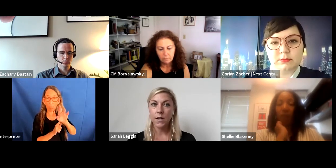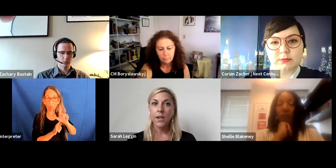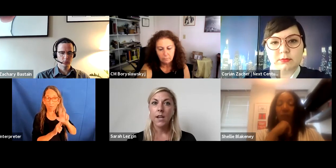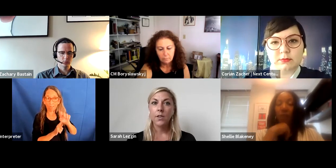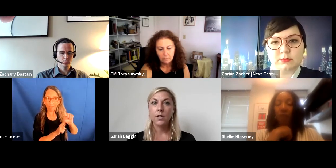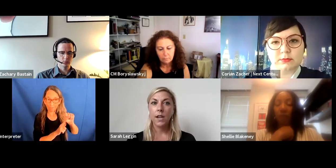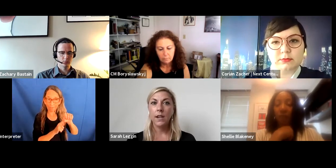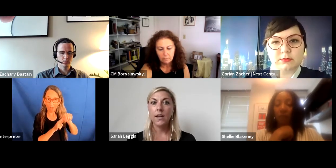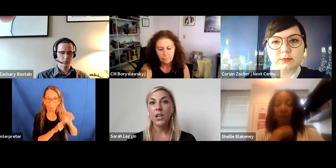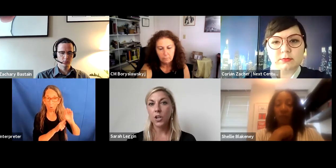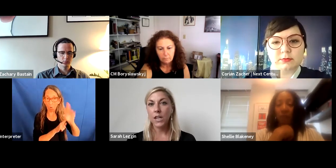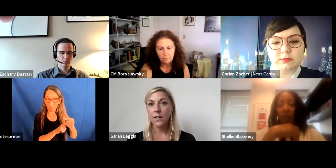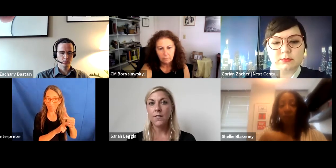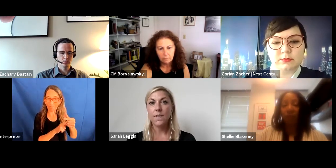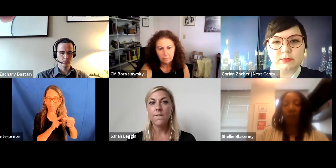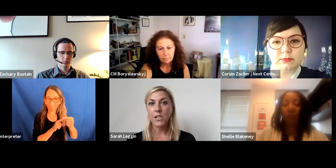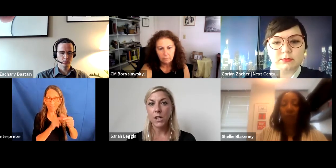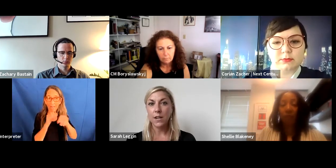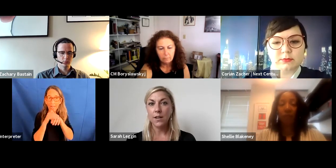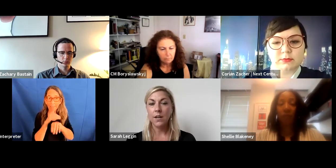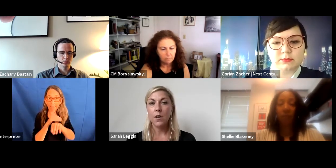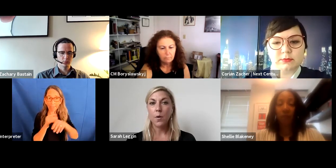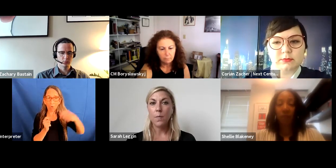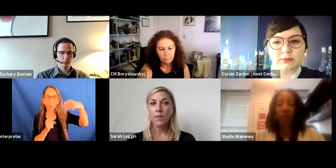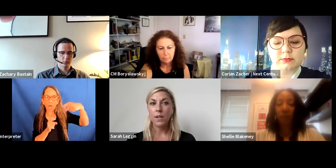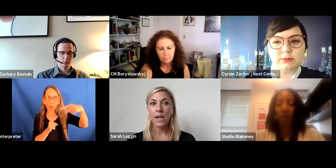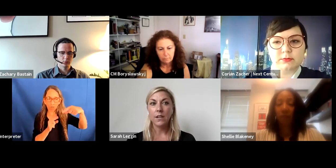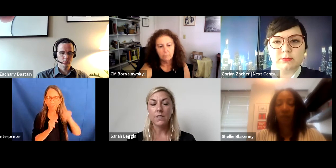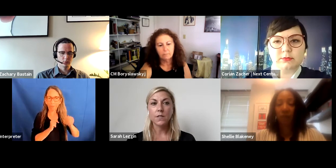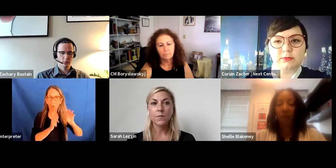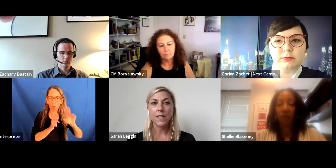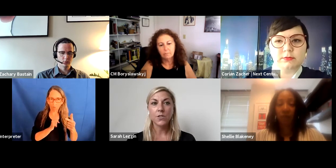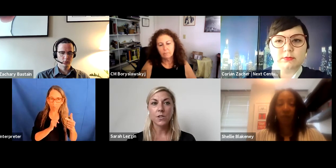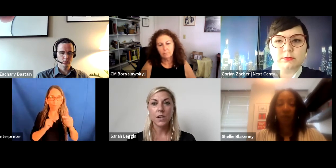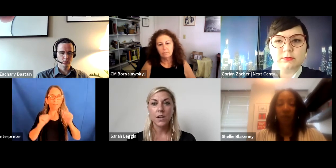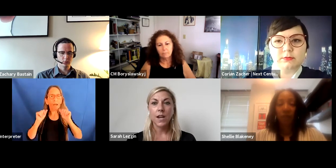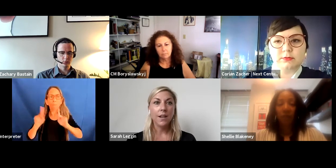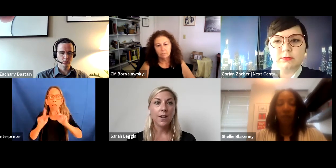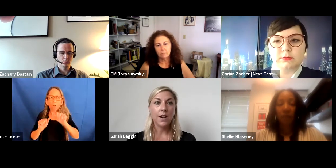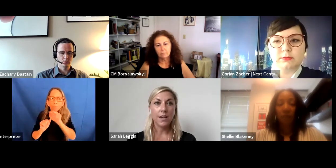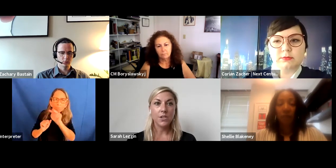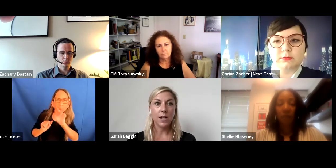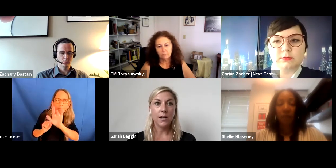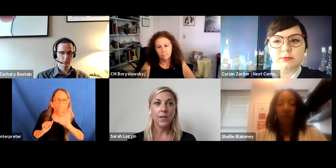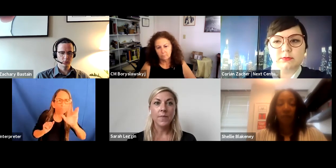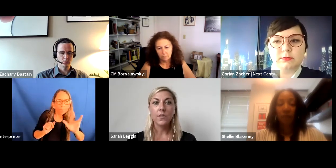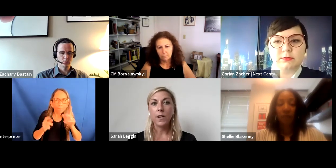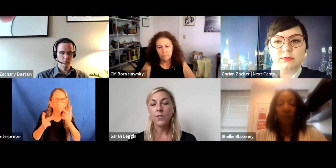for, including hearing, vision, mobility, speech, and